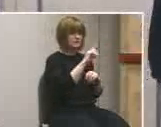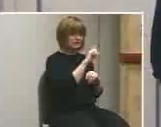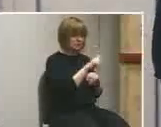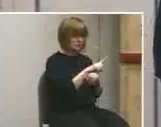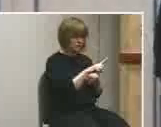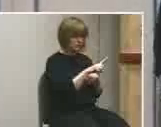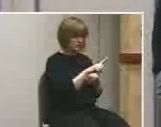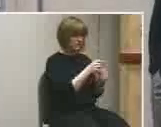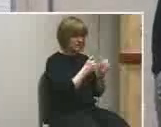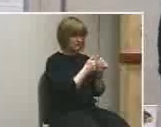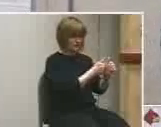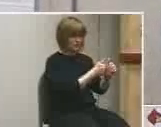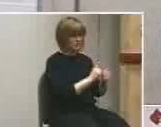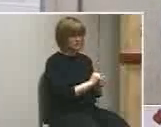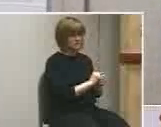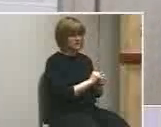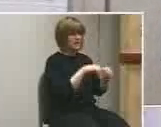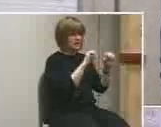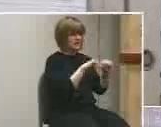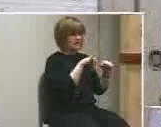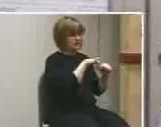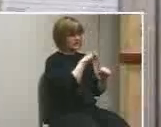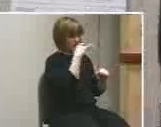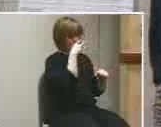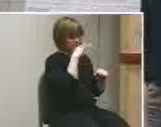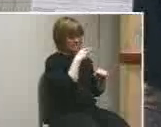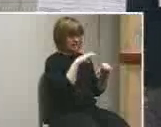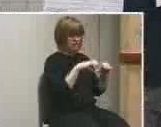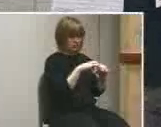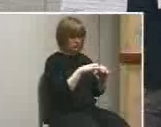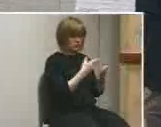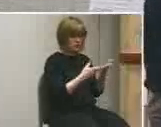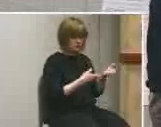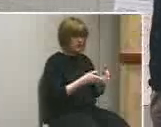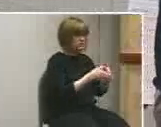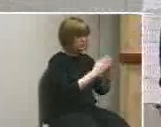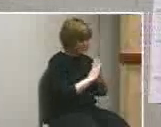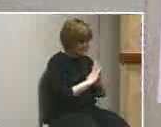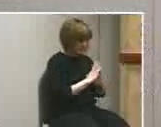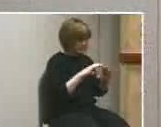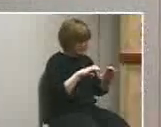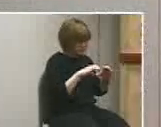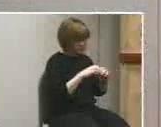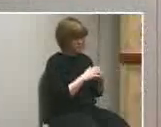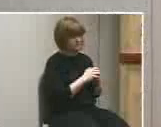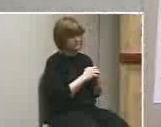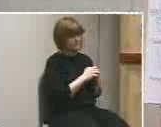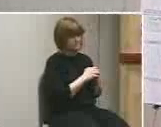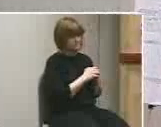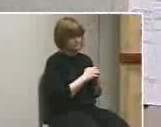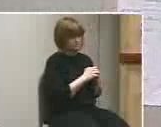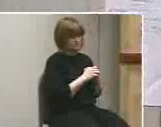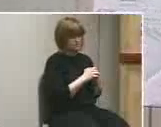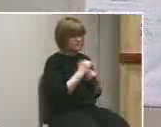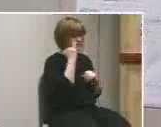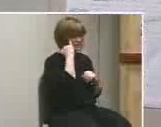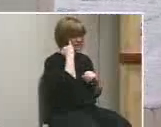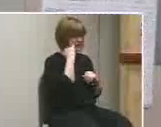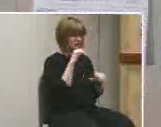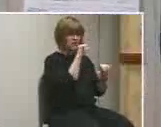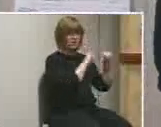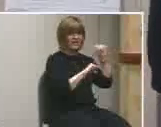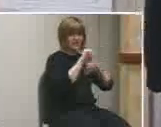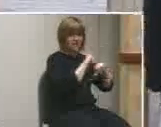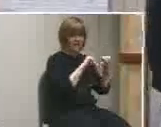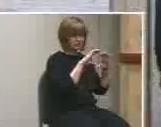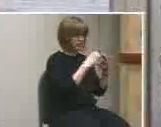goes right in line with that is, can that kid do the things you're asking him or her to do? If they're in algebra class